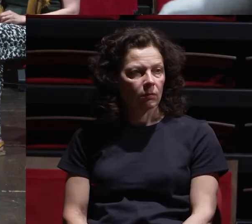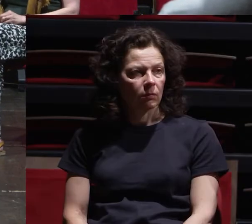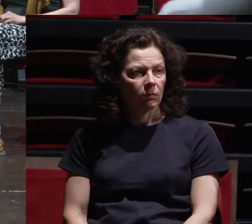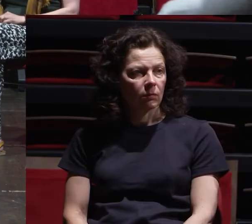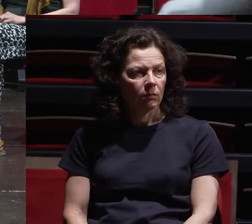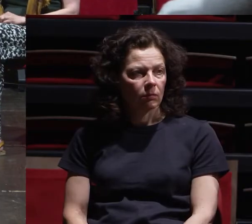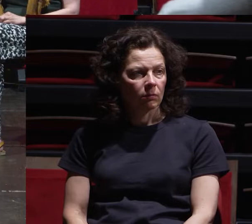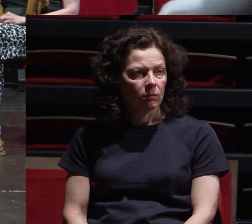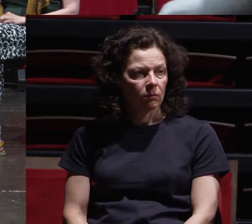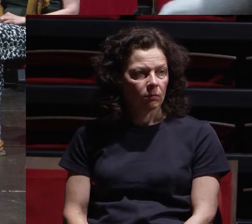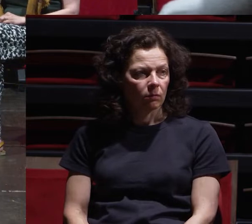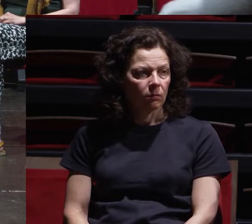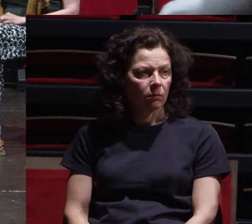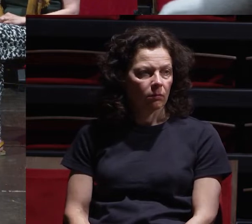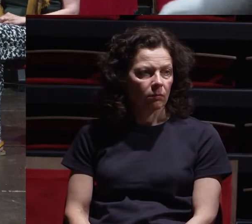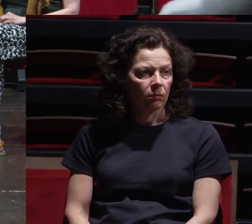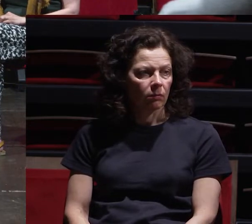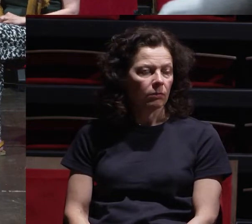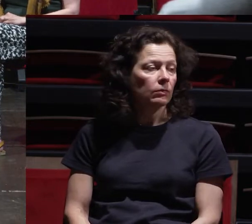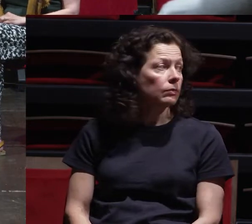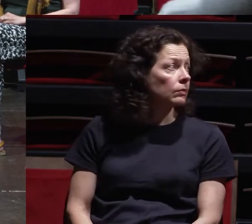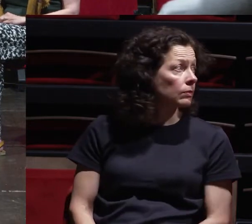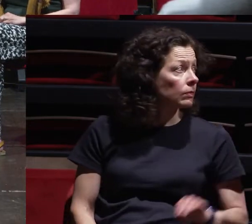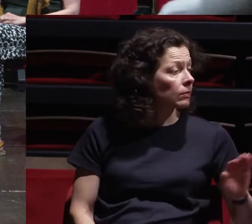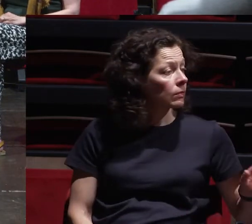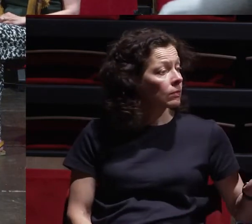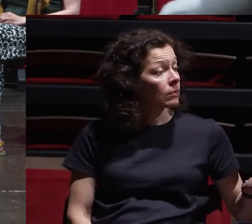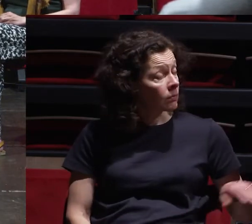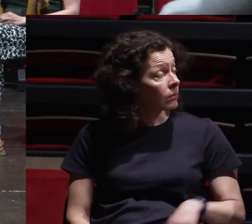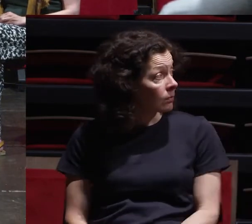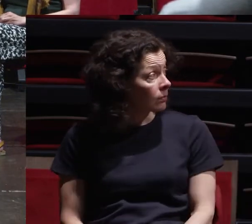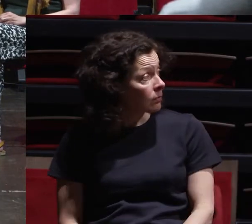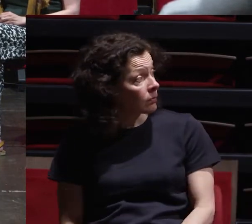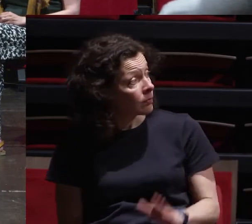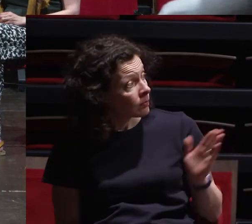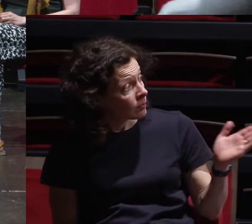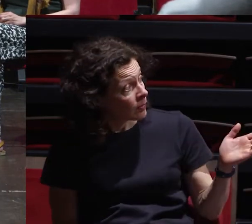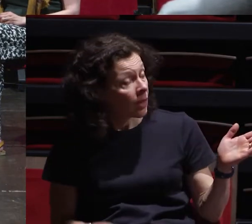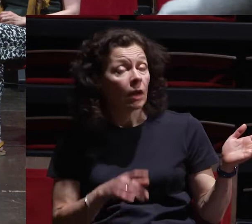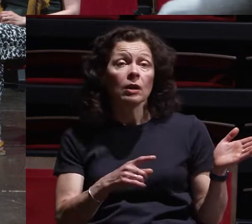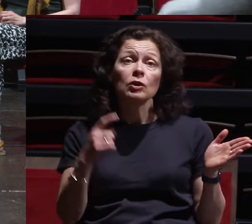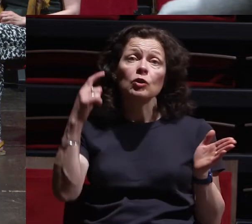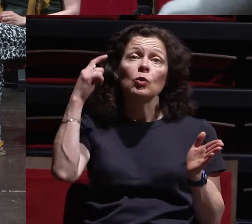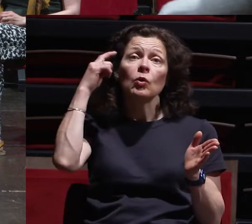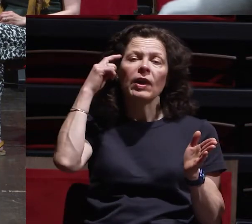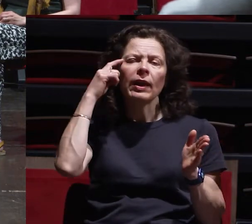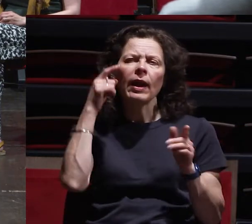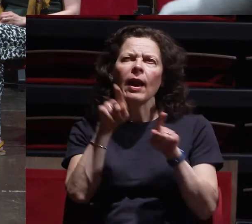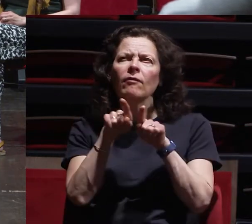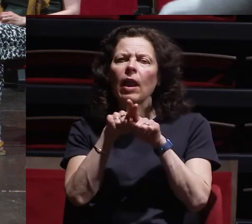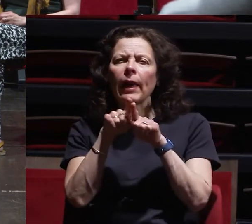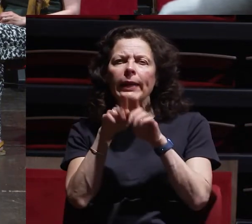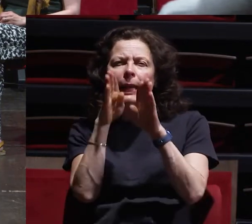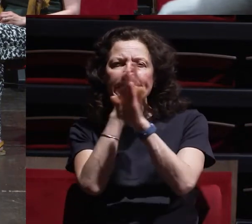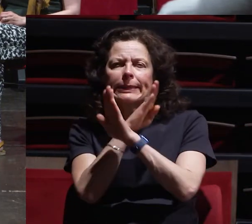the way when you have a structure like that. Yes. Do you think there are,